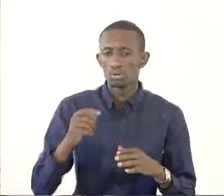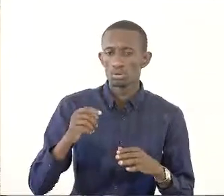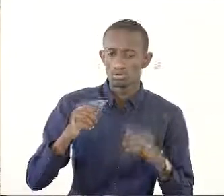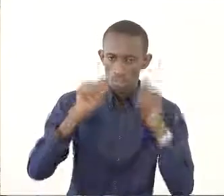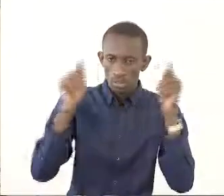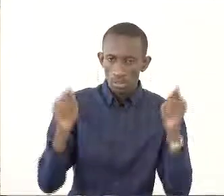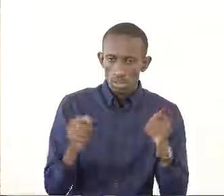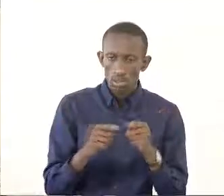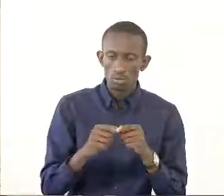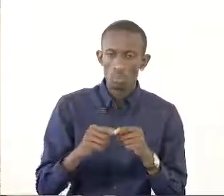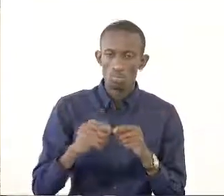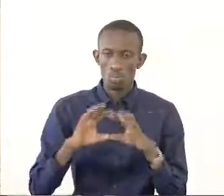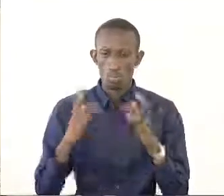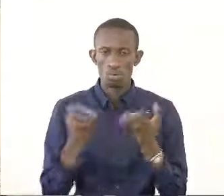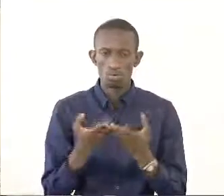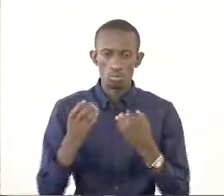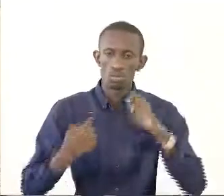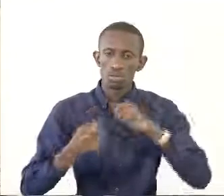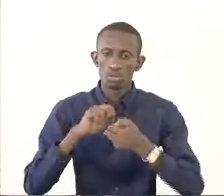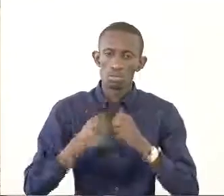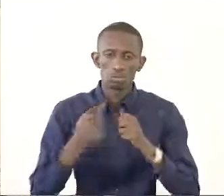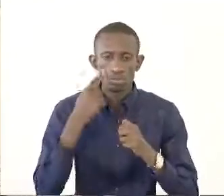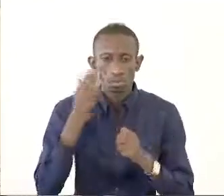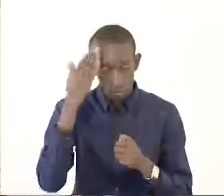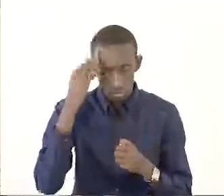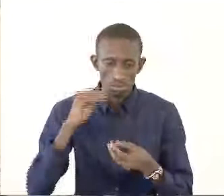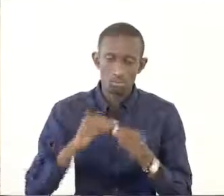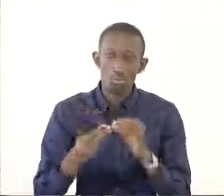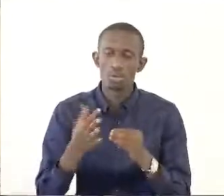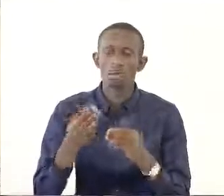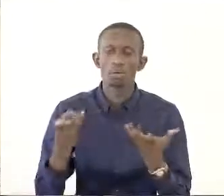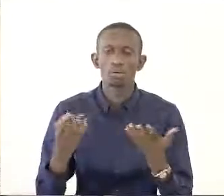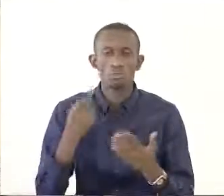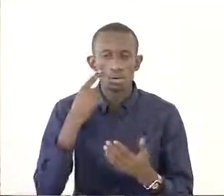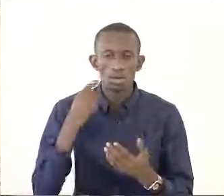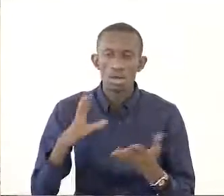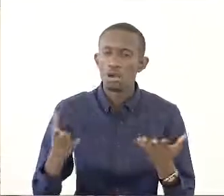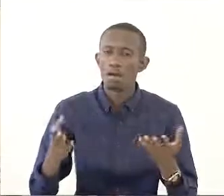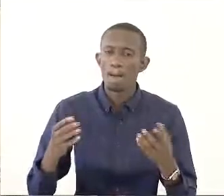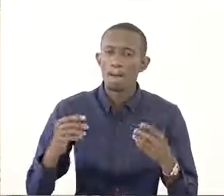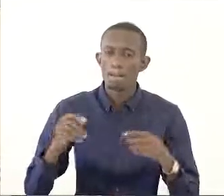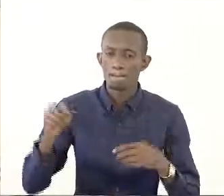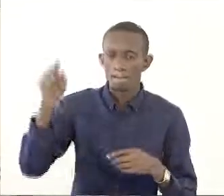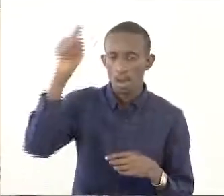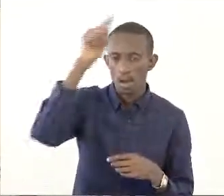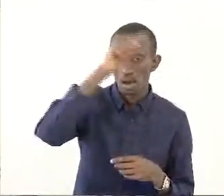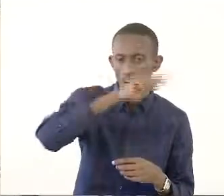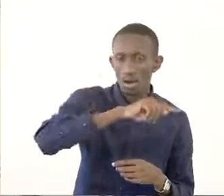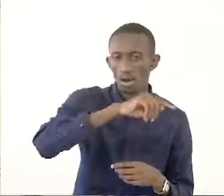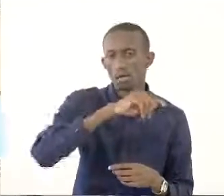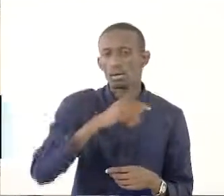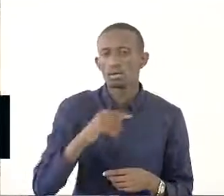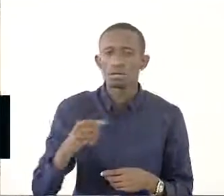in physics, you need to go under calculations of all this. You see how it goes by not on a straight line,